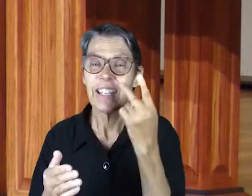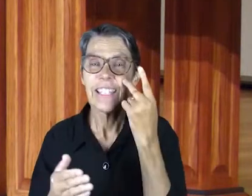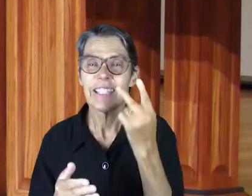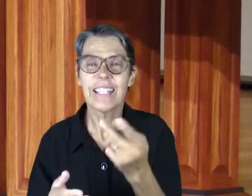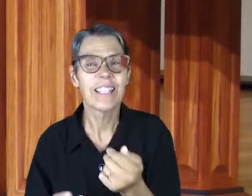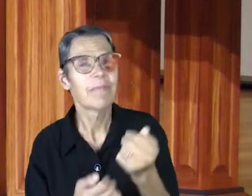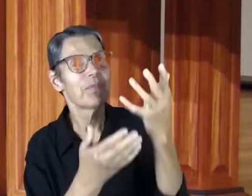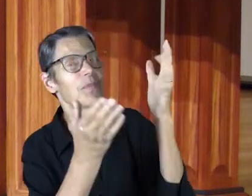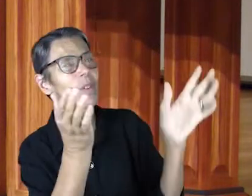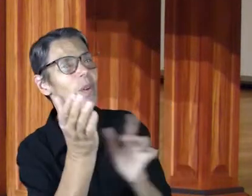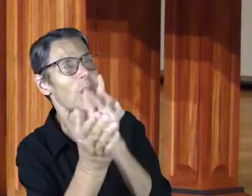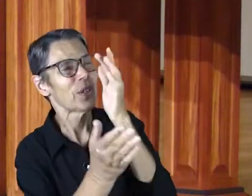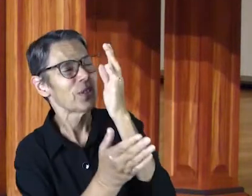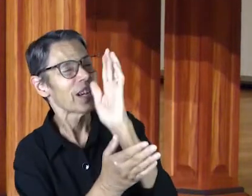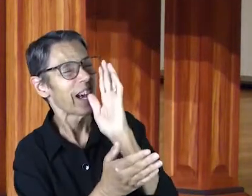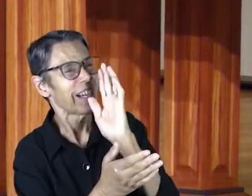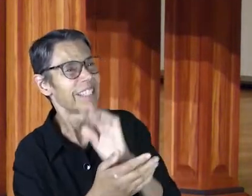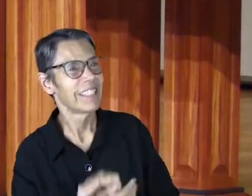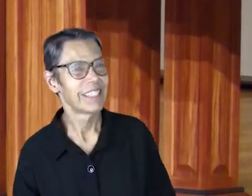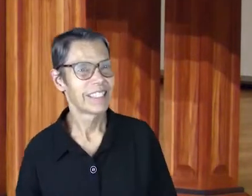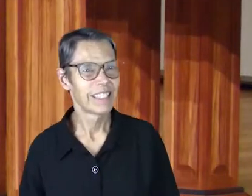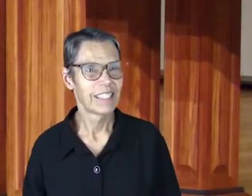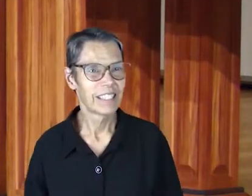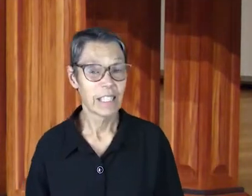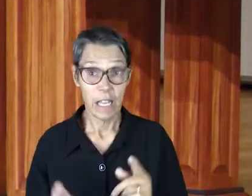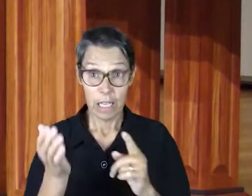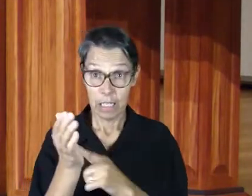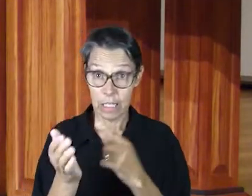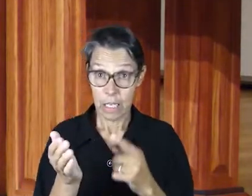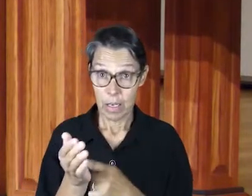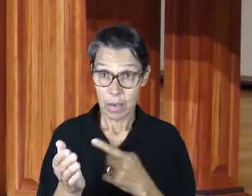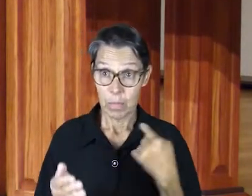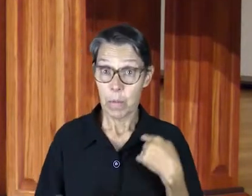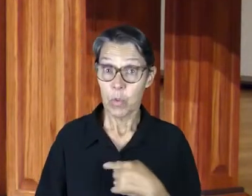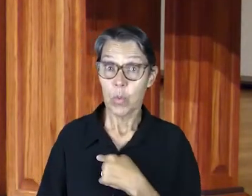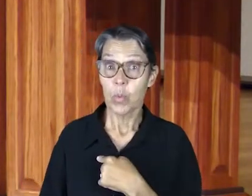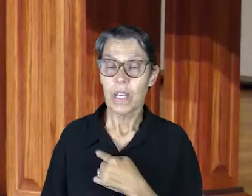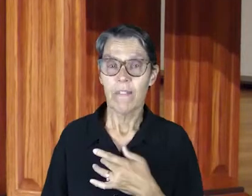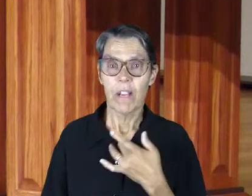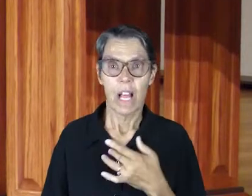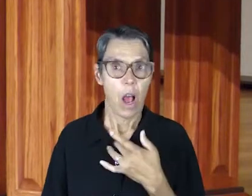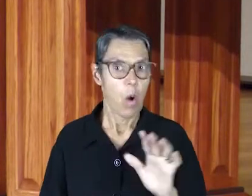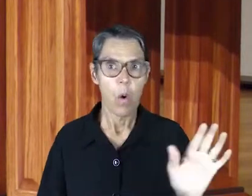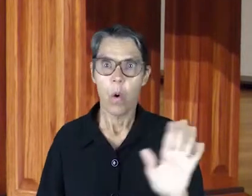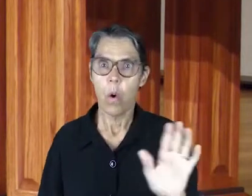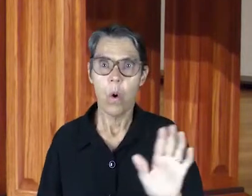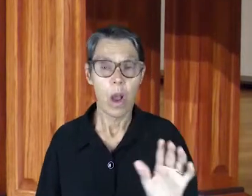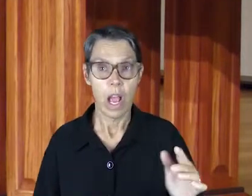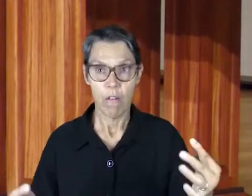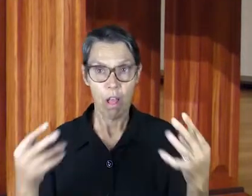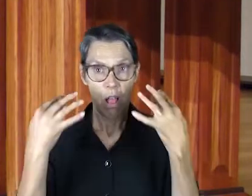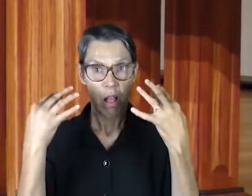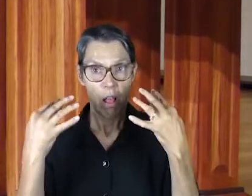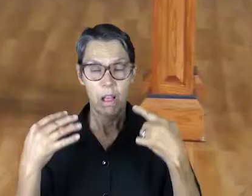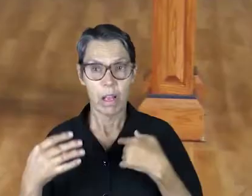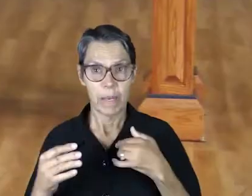in the limelight, sometimes mistakenly believing that that's what Jesus means by humility.